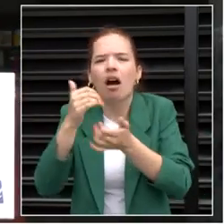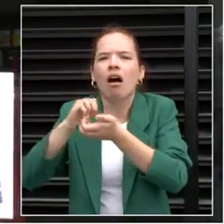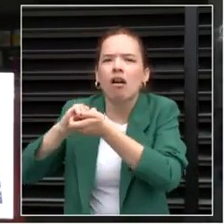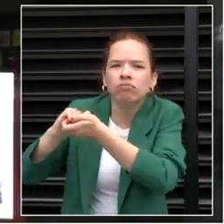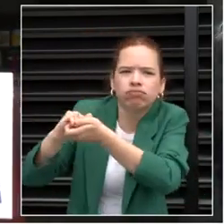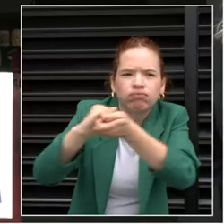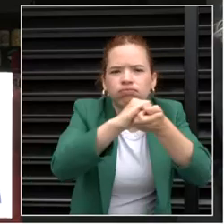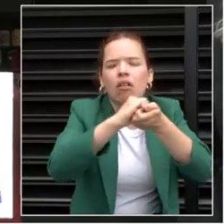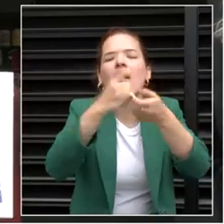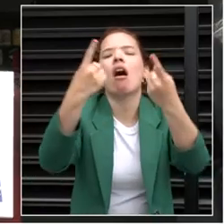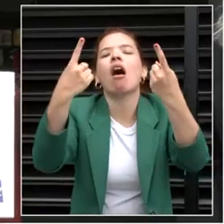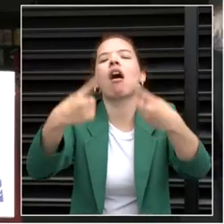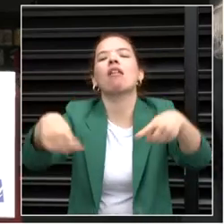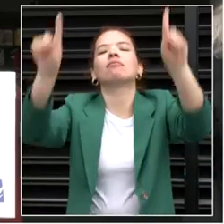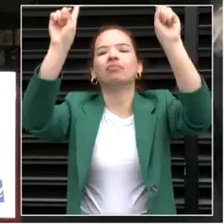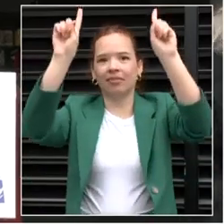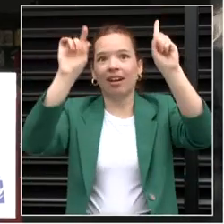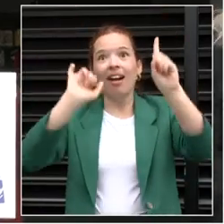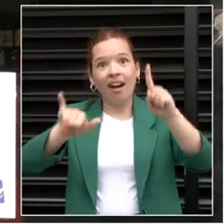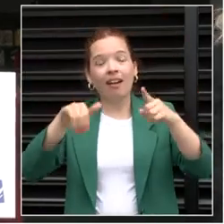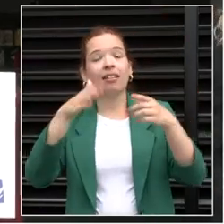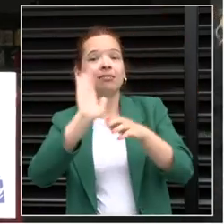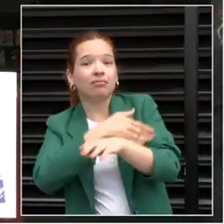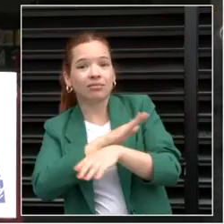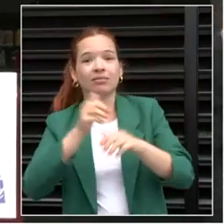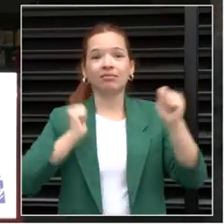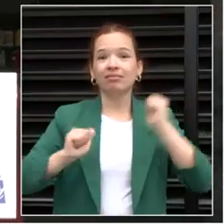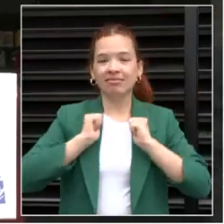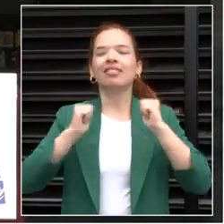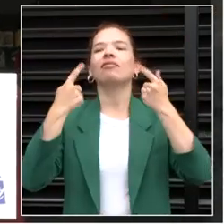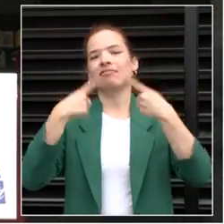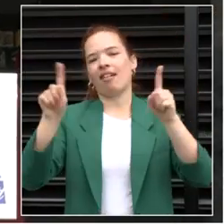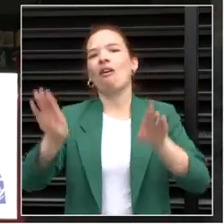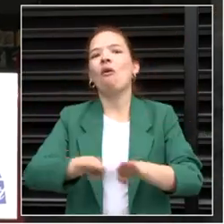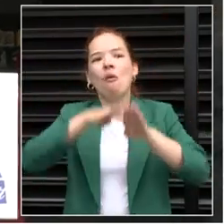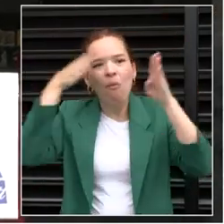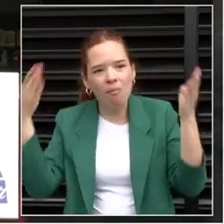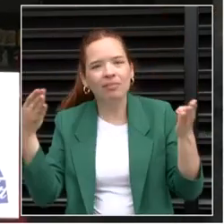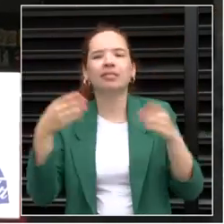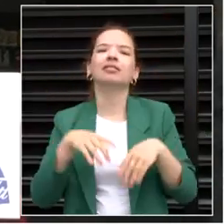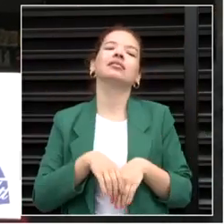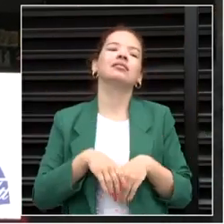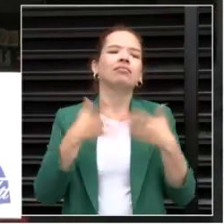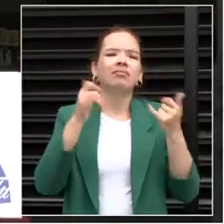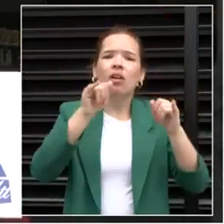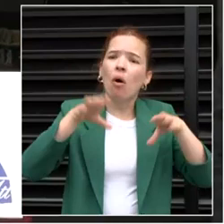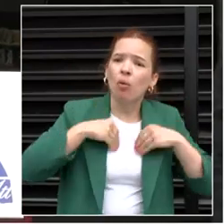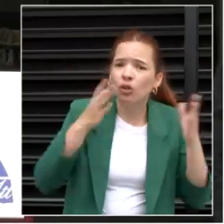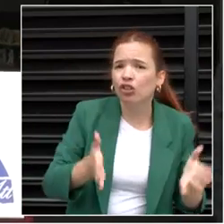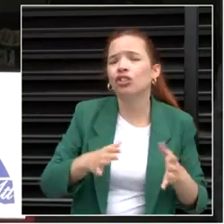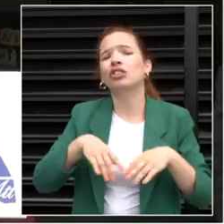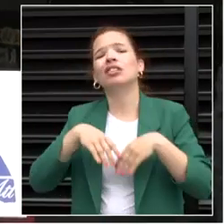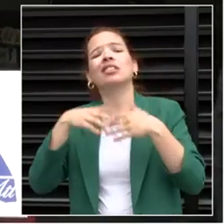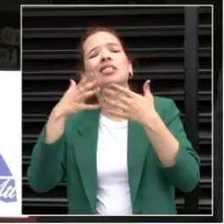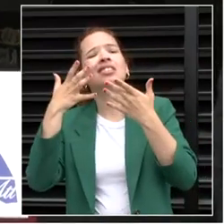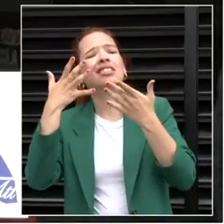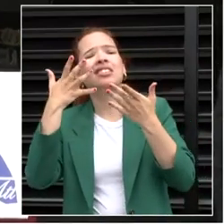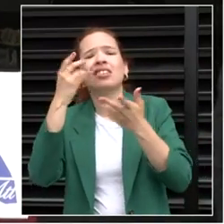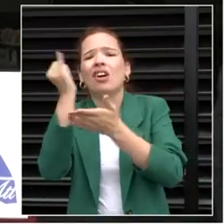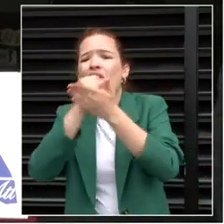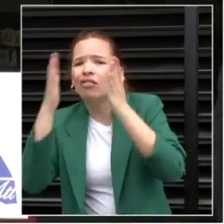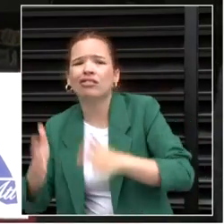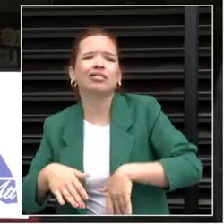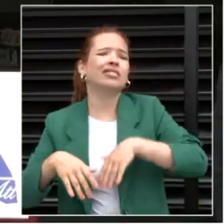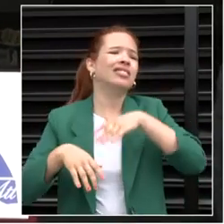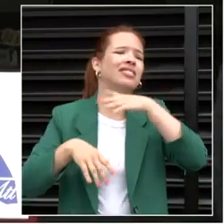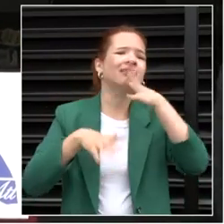great promoters and owners of music venues and all different ways to support artists so that